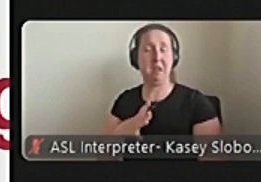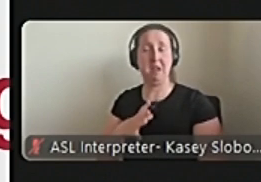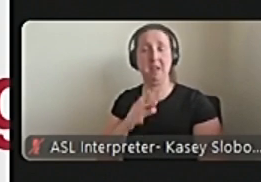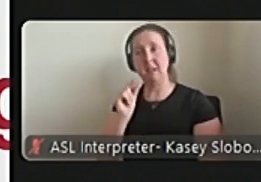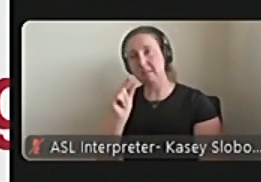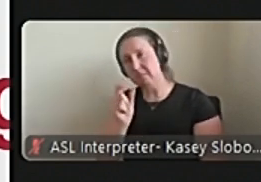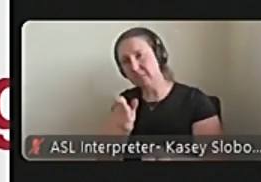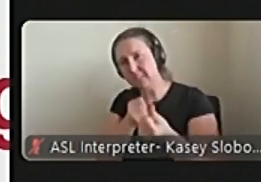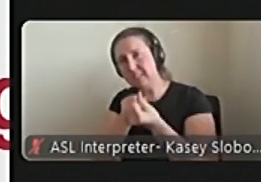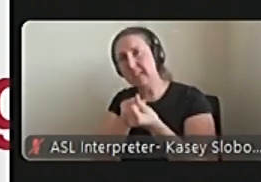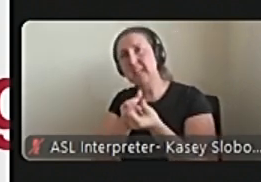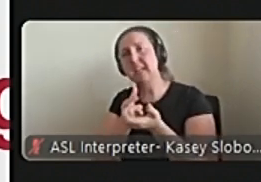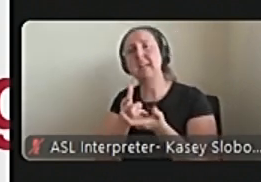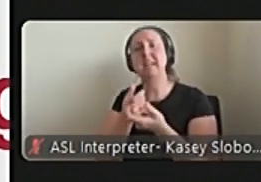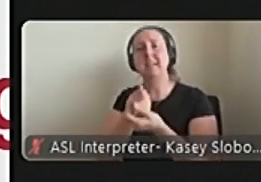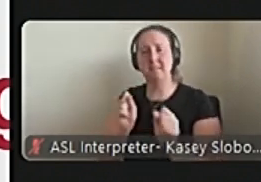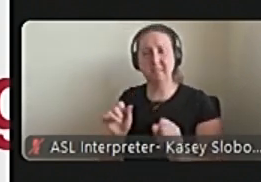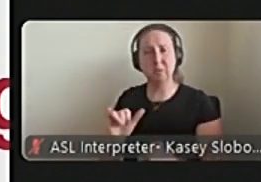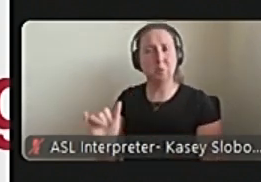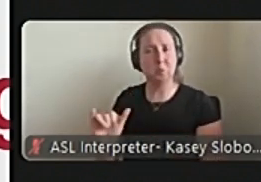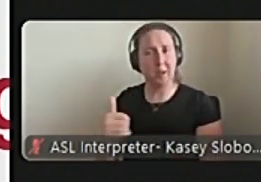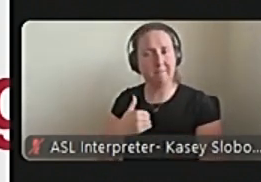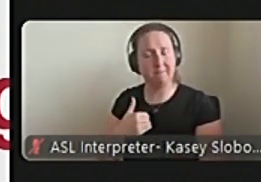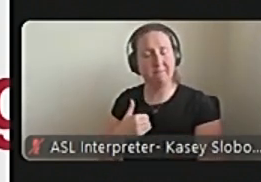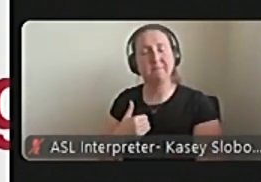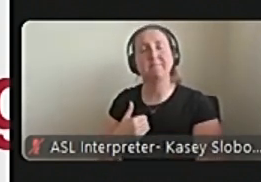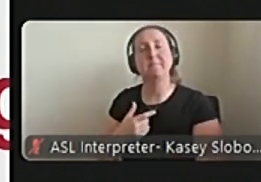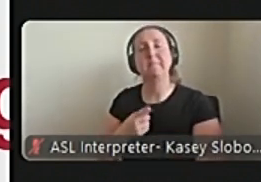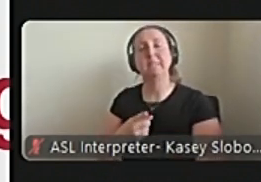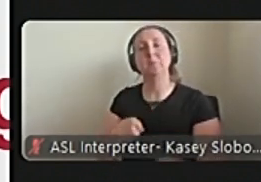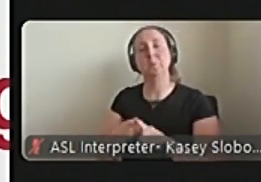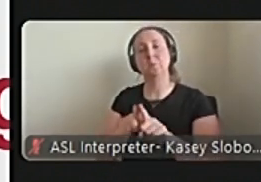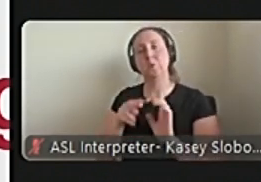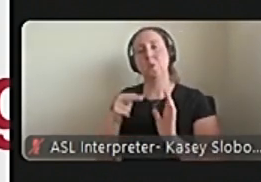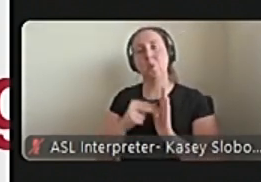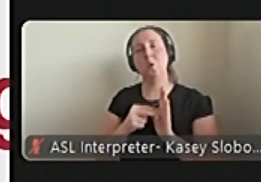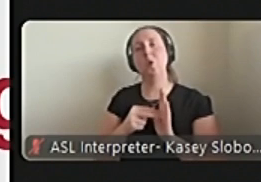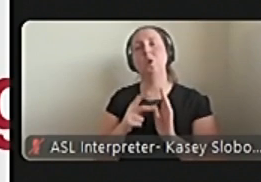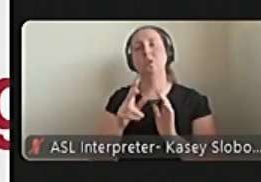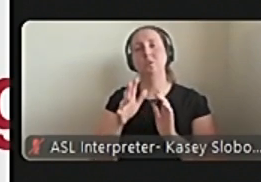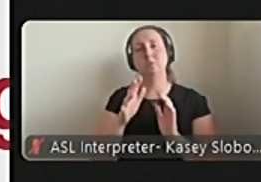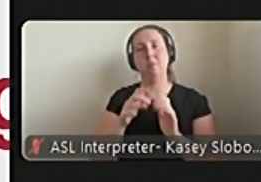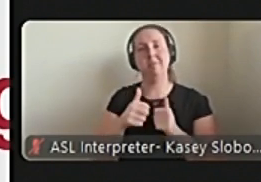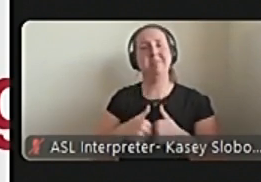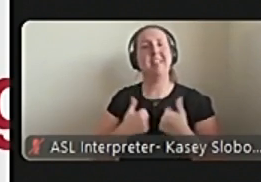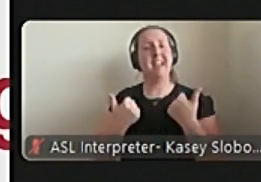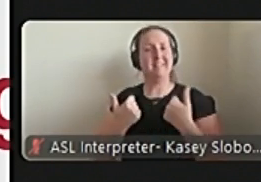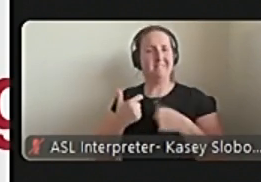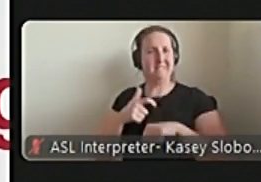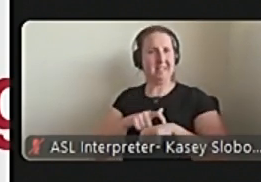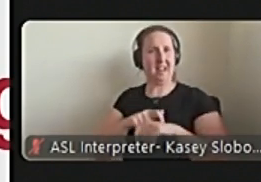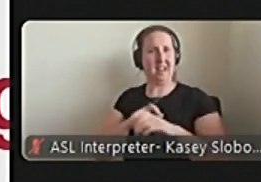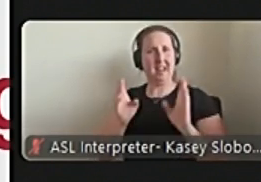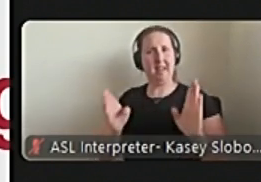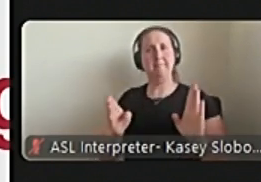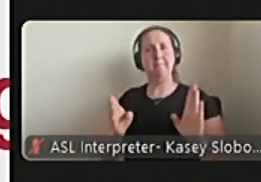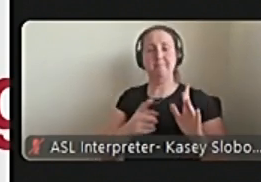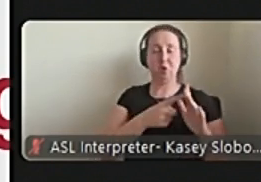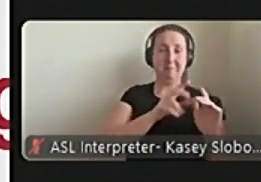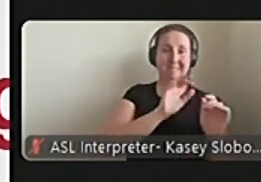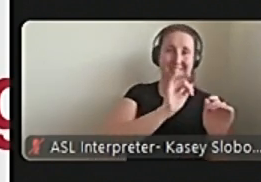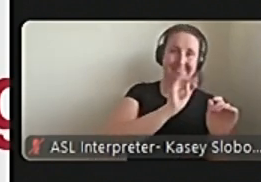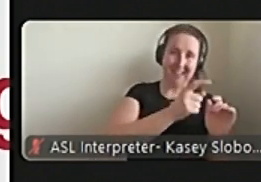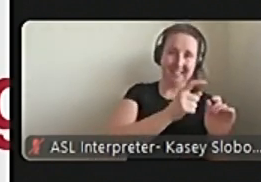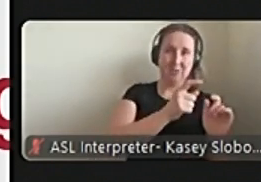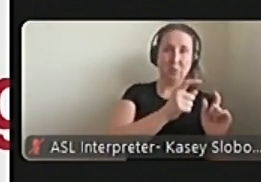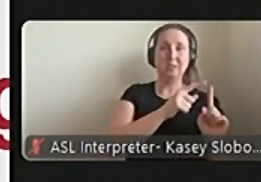mild stages. And if you look at life expectancy, because that's a common question that people say, from diagnosis to death, it's about 5 to